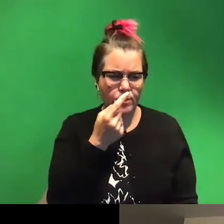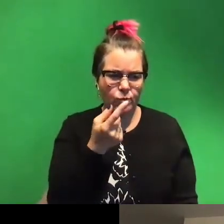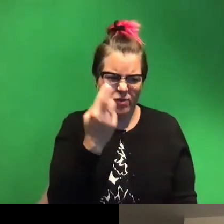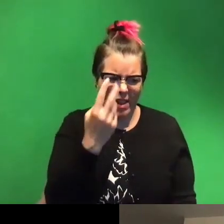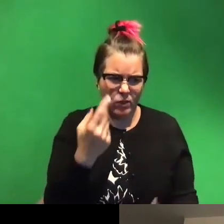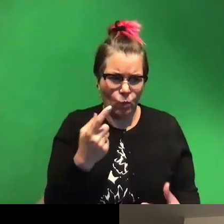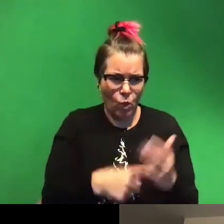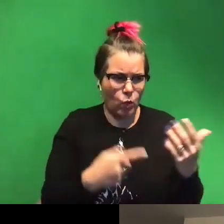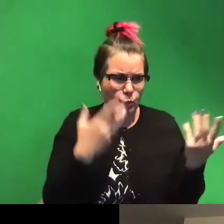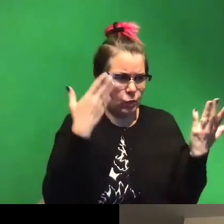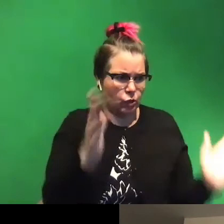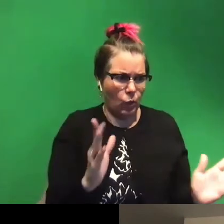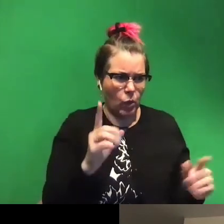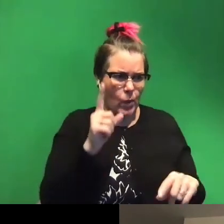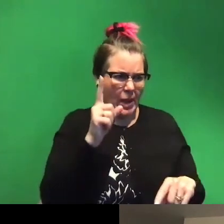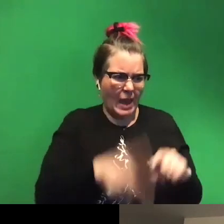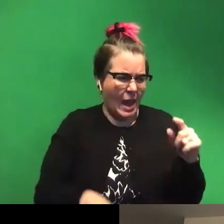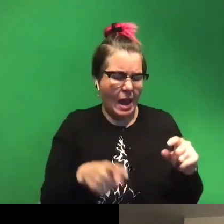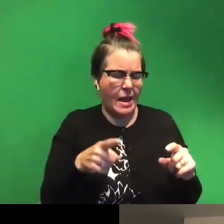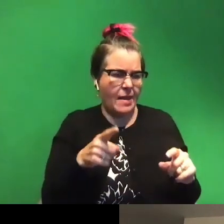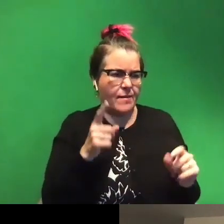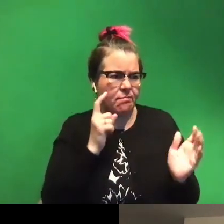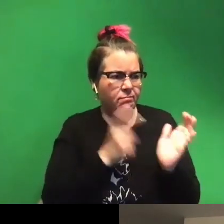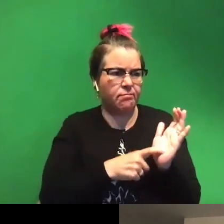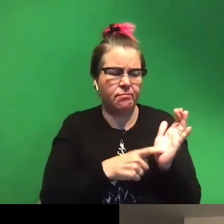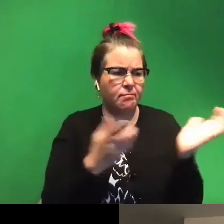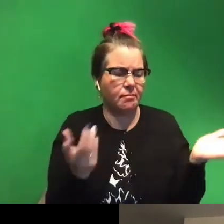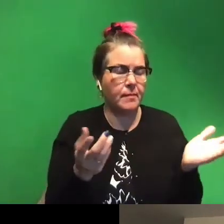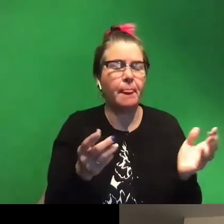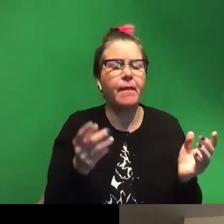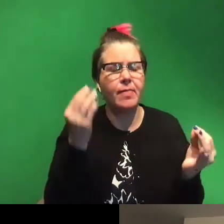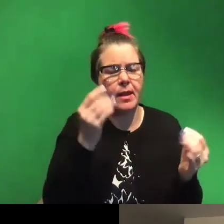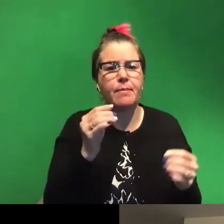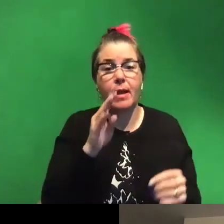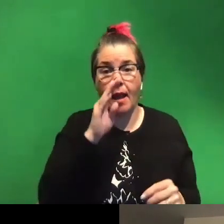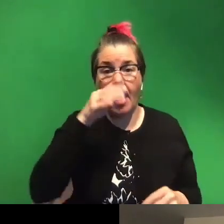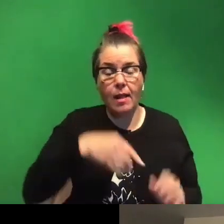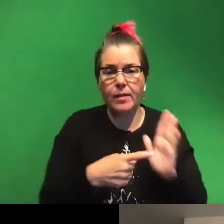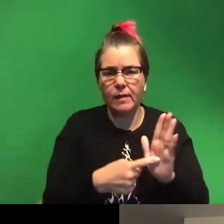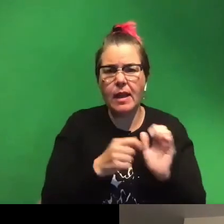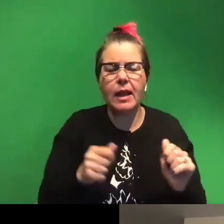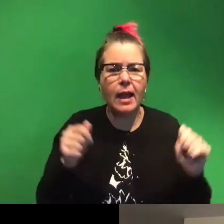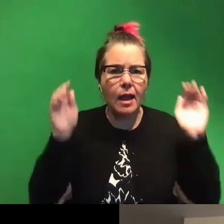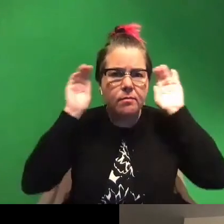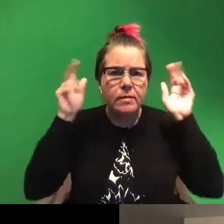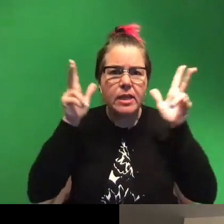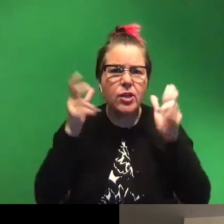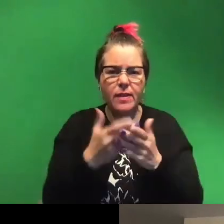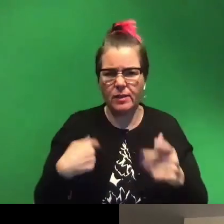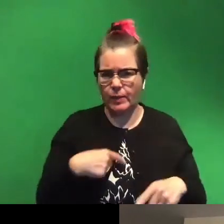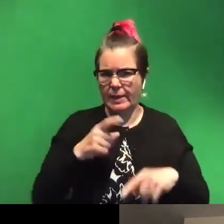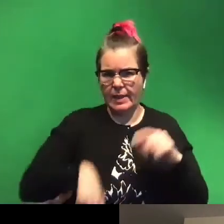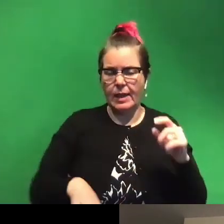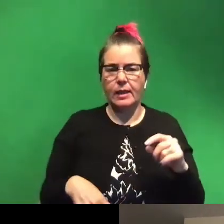and how much we cannot perceive. Like, if you think about it, elephants, for example, can hear things that we don't. that